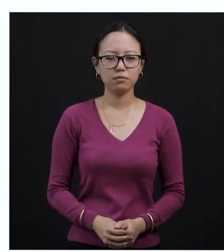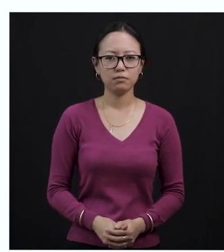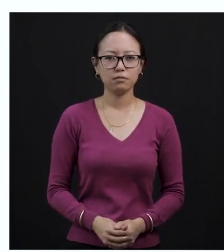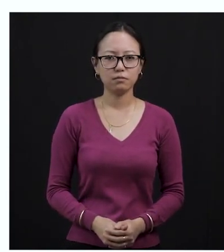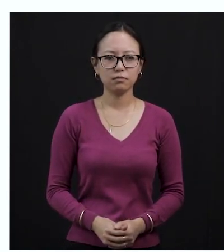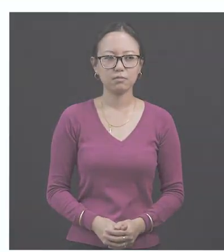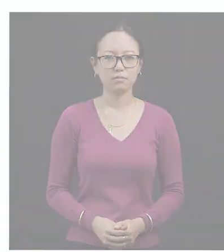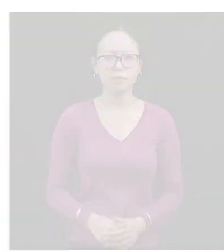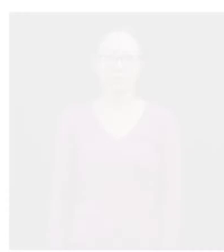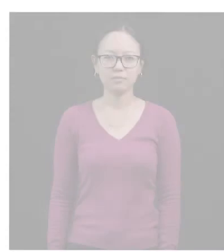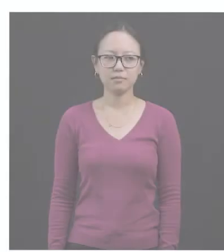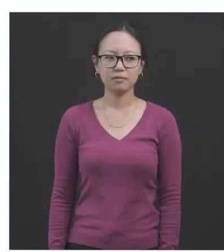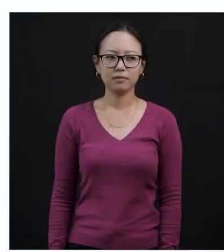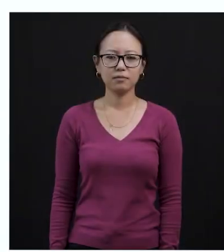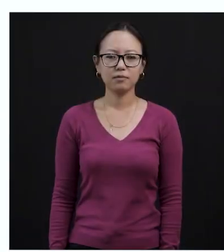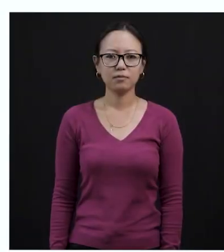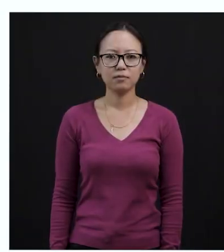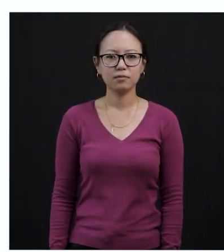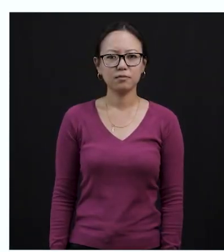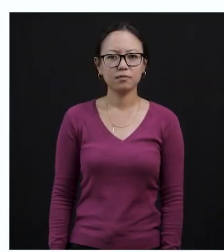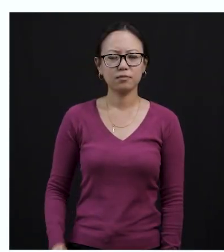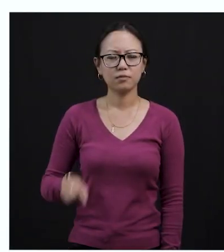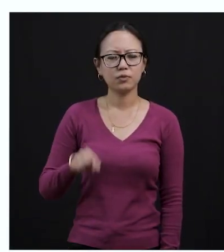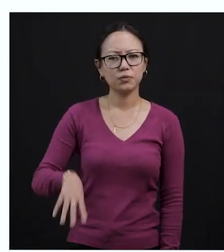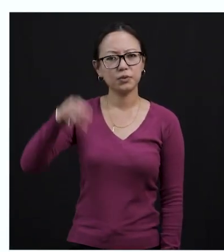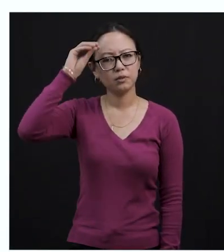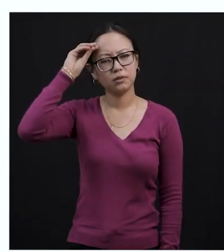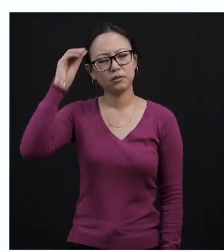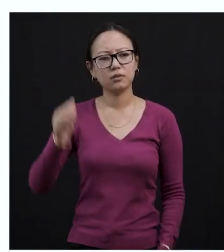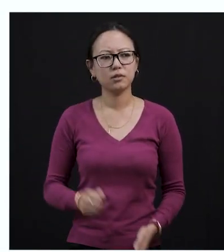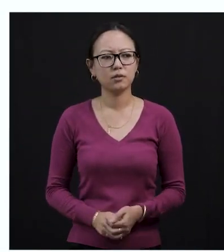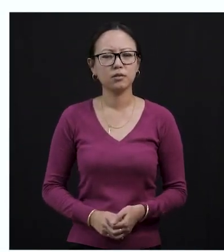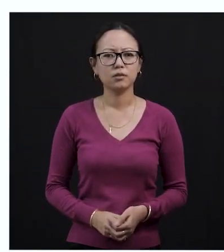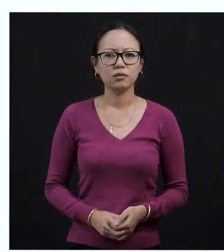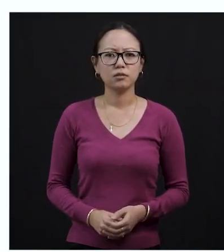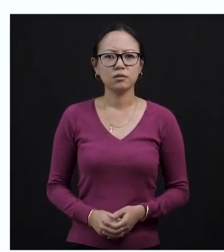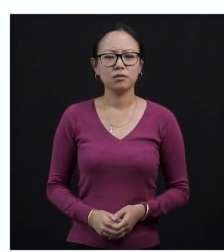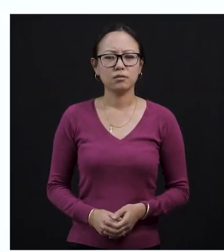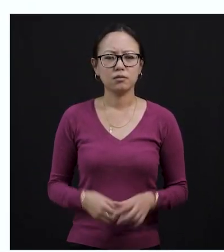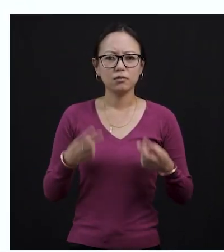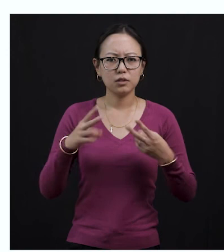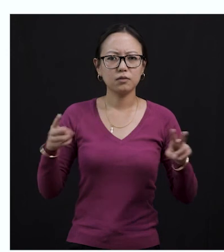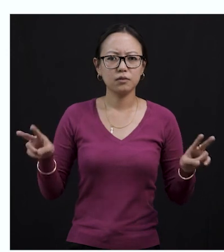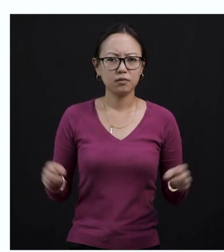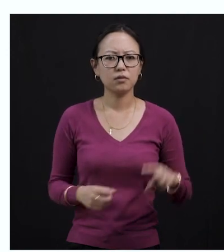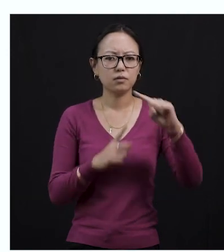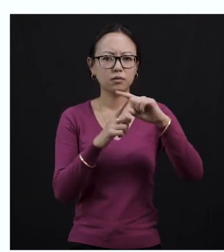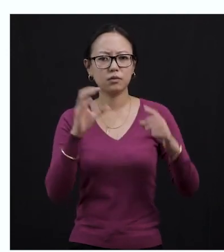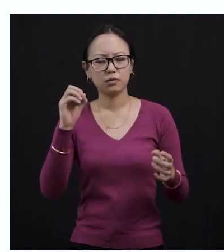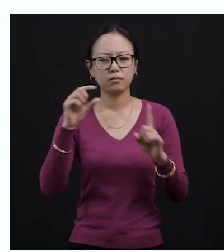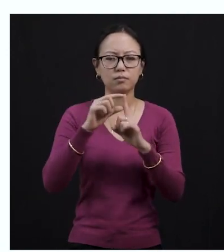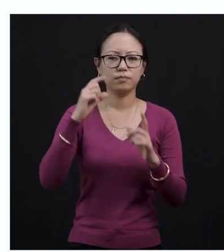number 12, all right? So today we have learned about different topics. That